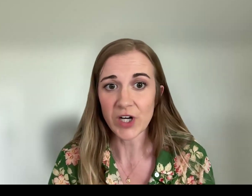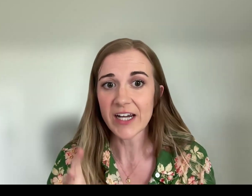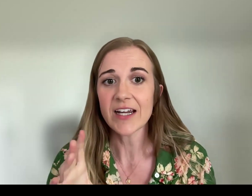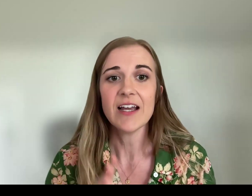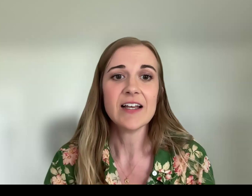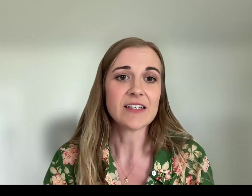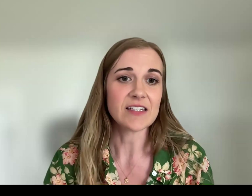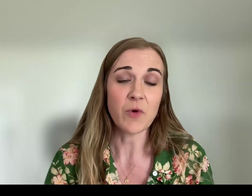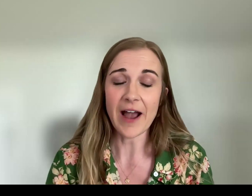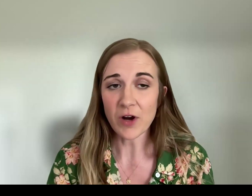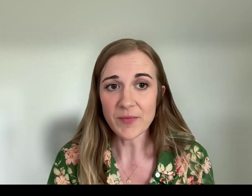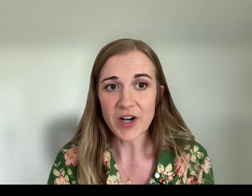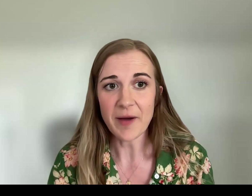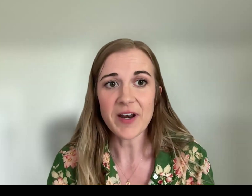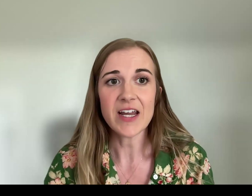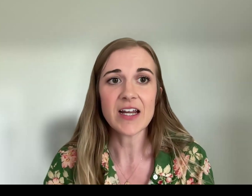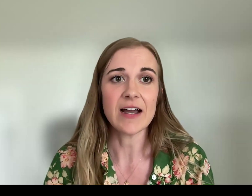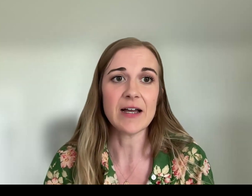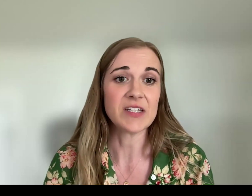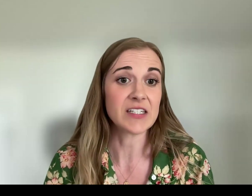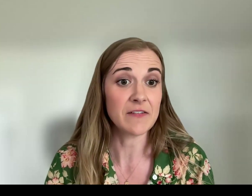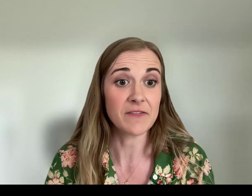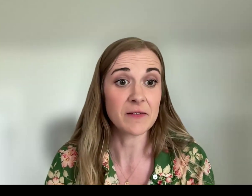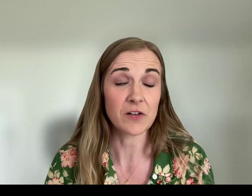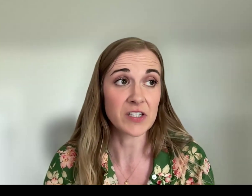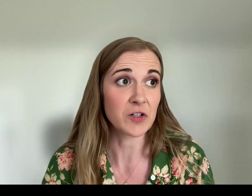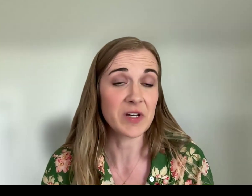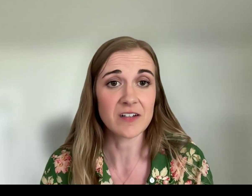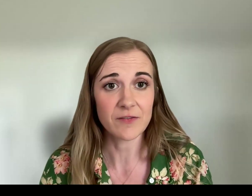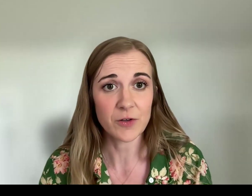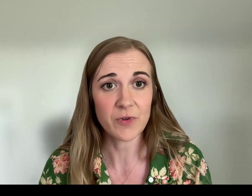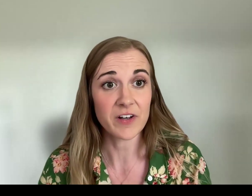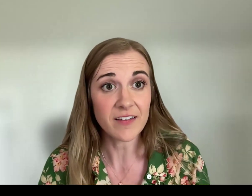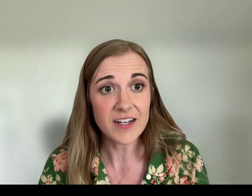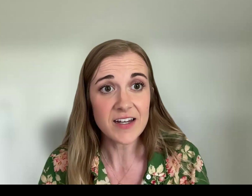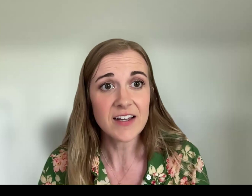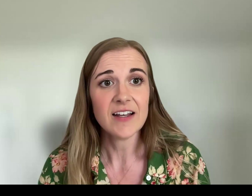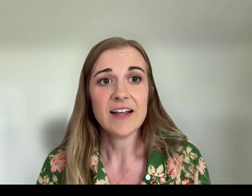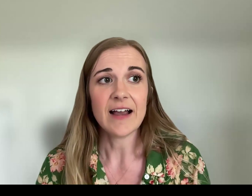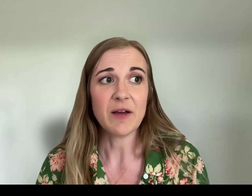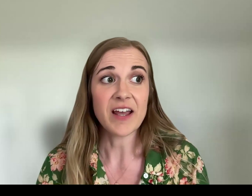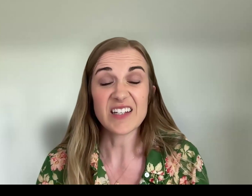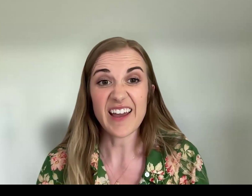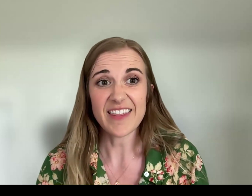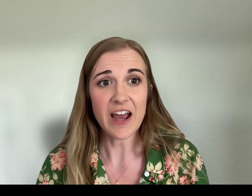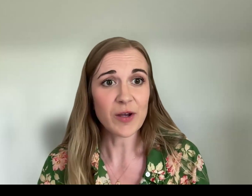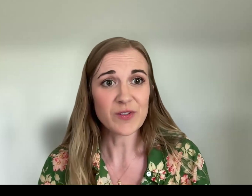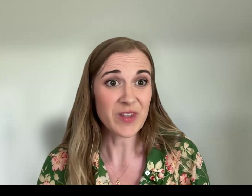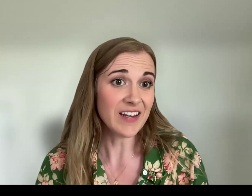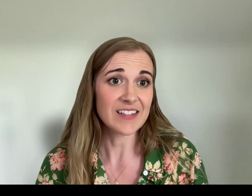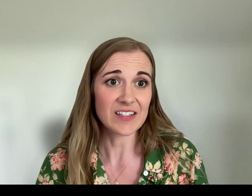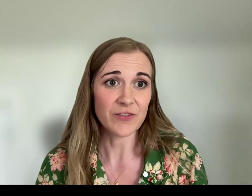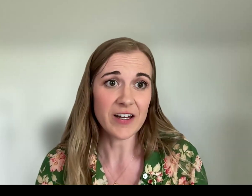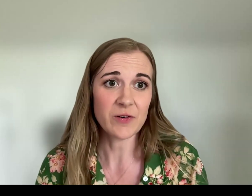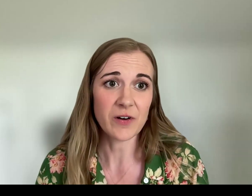services are working, to see what outcomes are happening, to see if services are being delivered with fidelity, and to get the outcomes